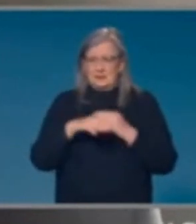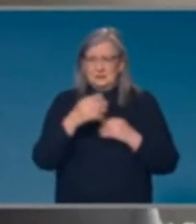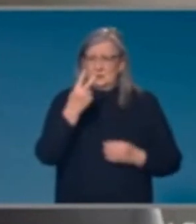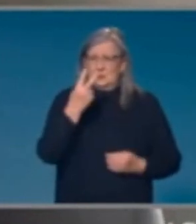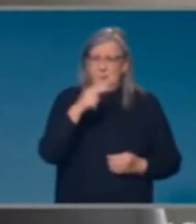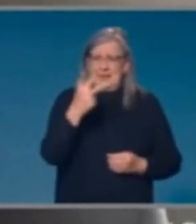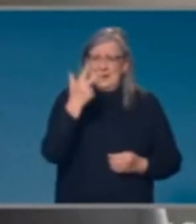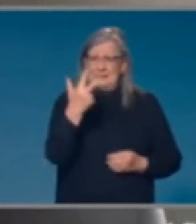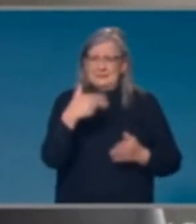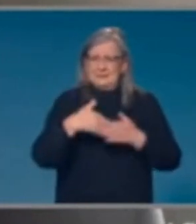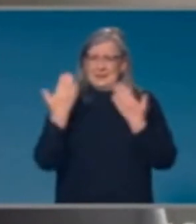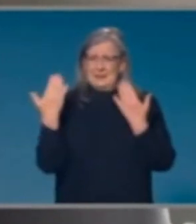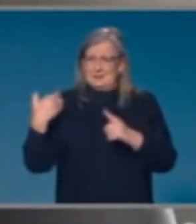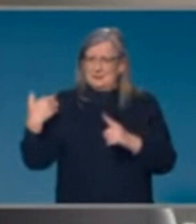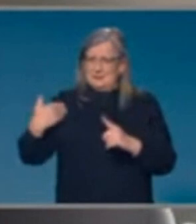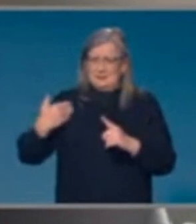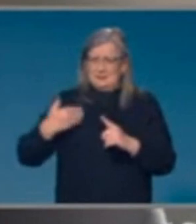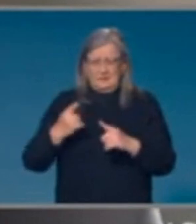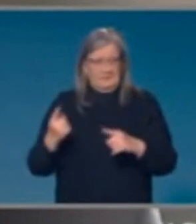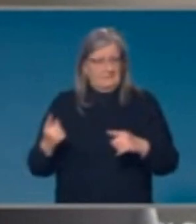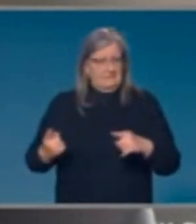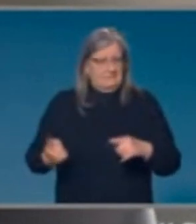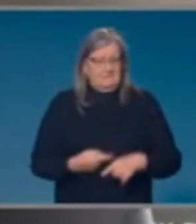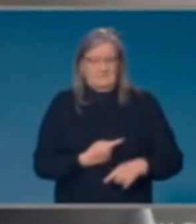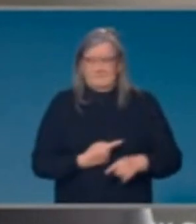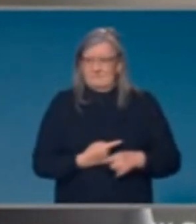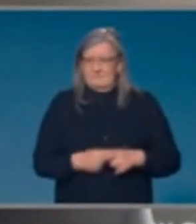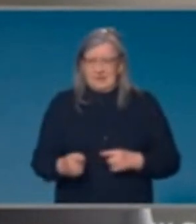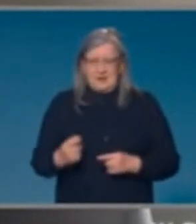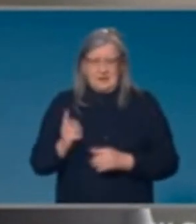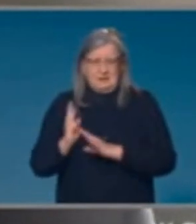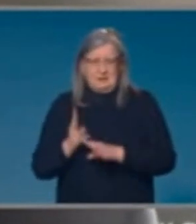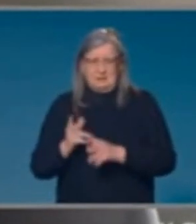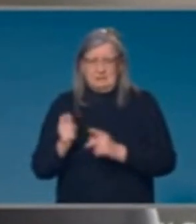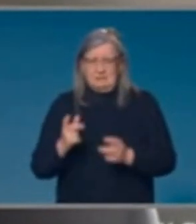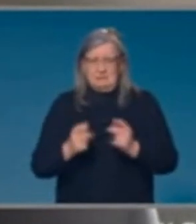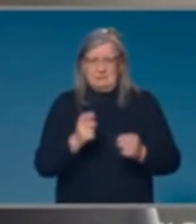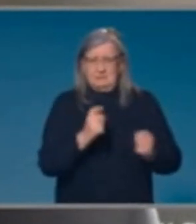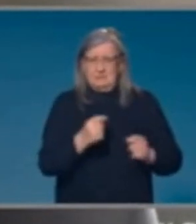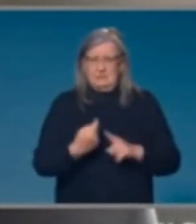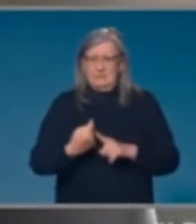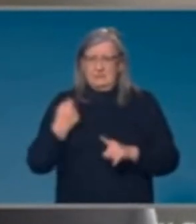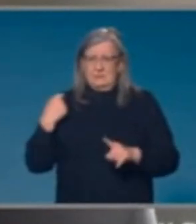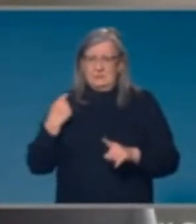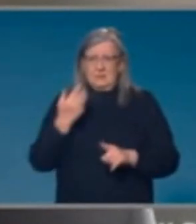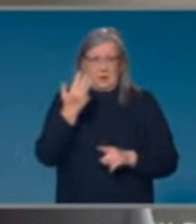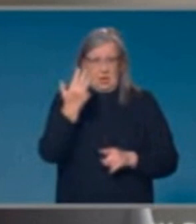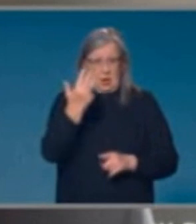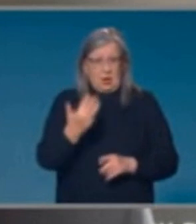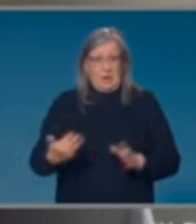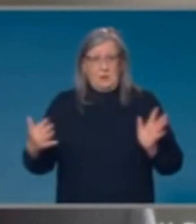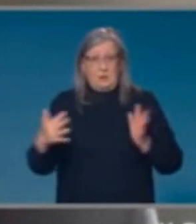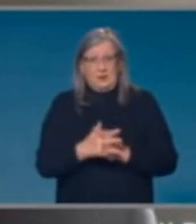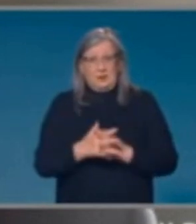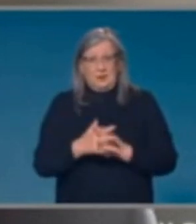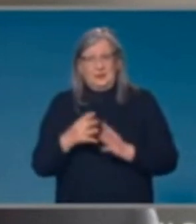Australia has been vaccinating. And for the last 9 weeks, each week has seen between 1.8 and 2